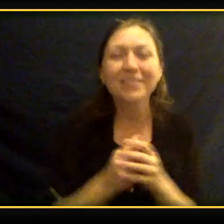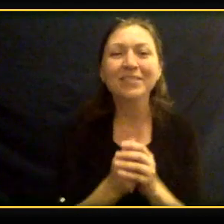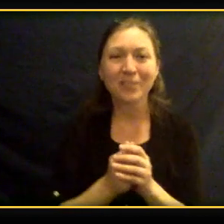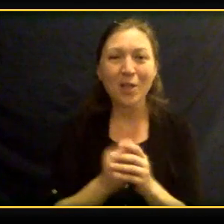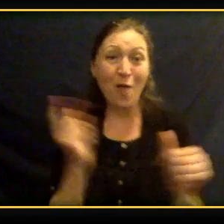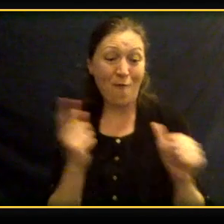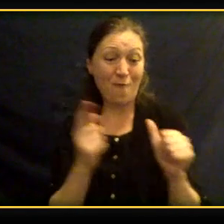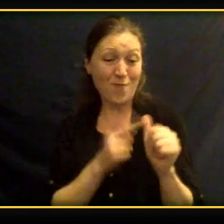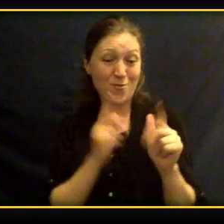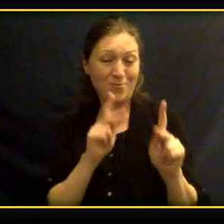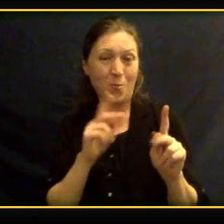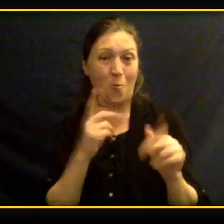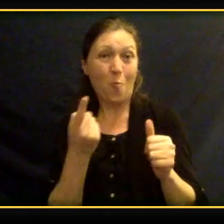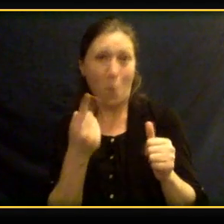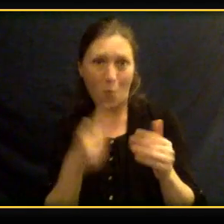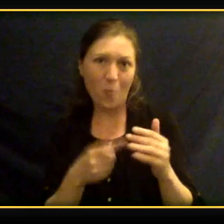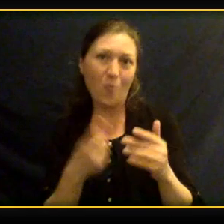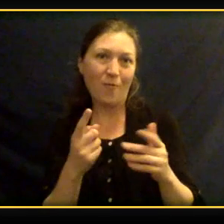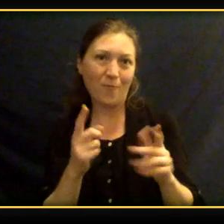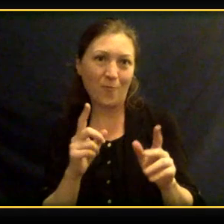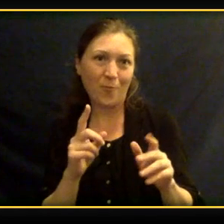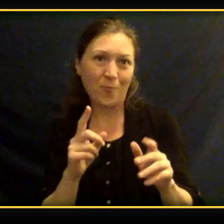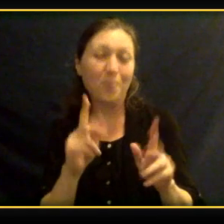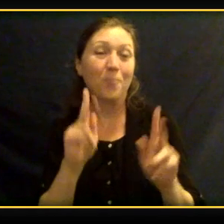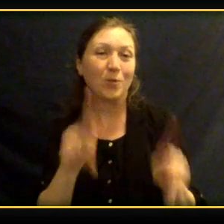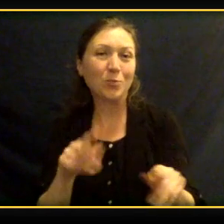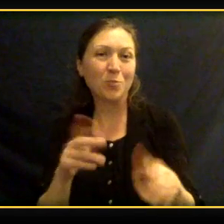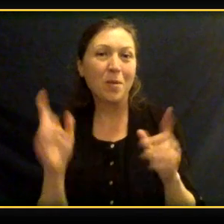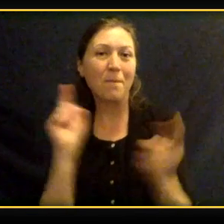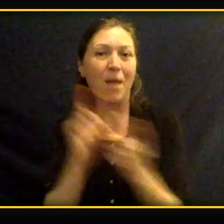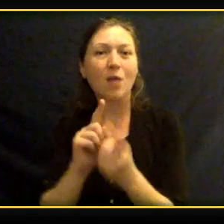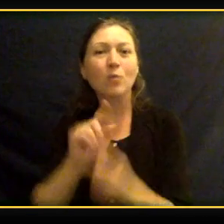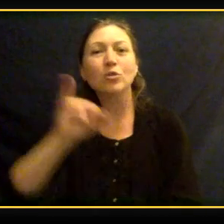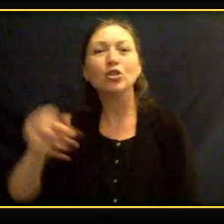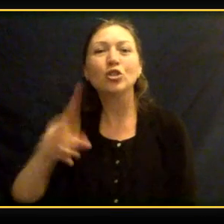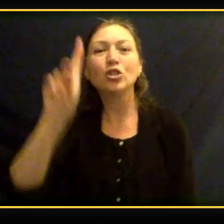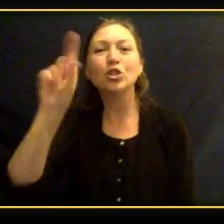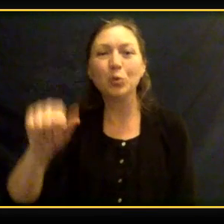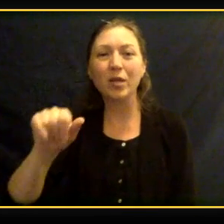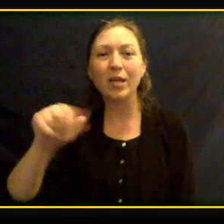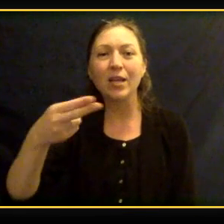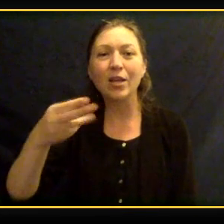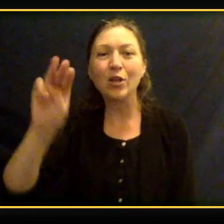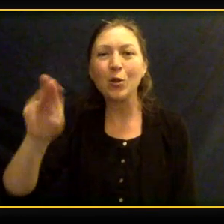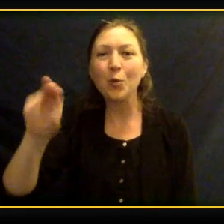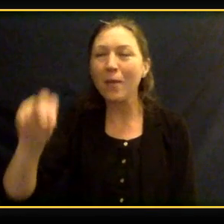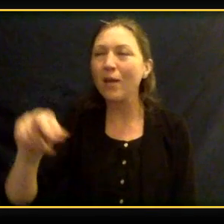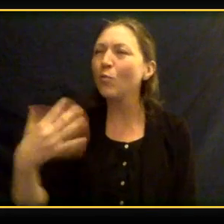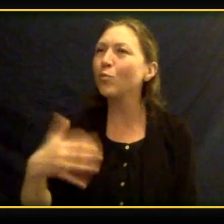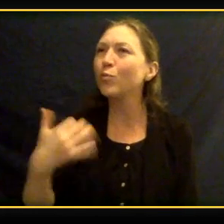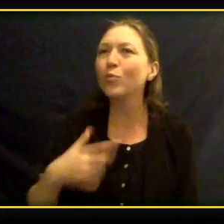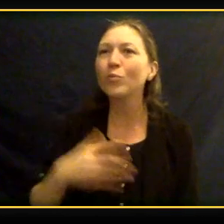It was a pleasure to meet this young, feisty